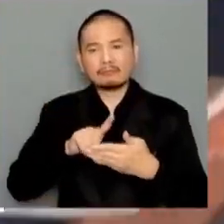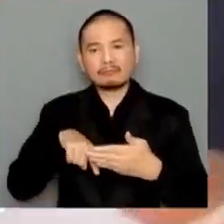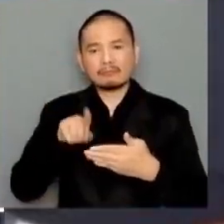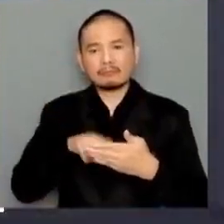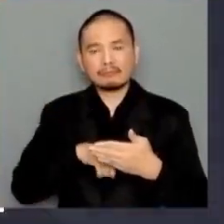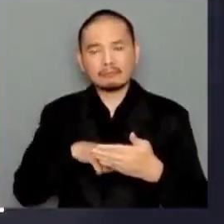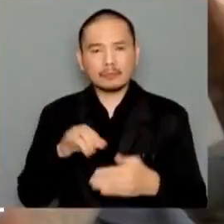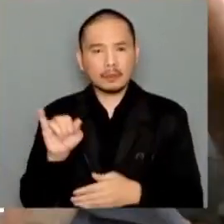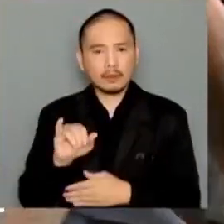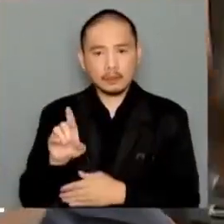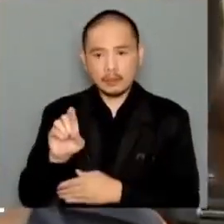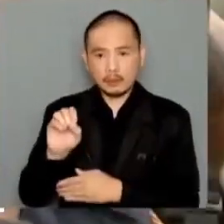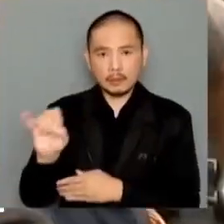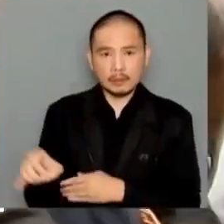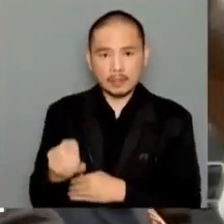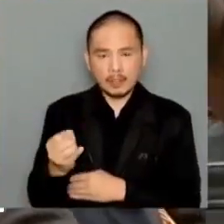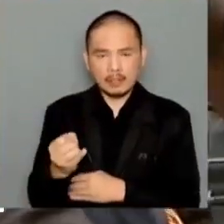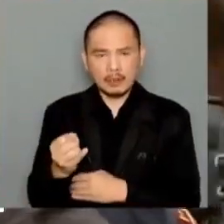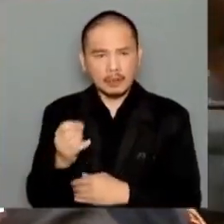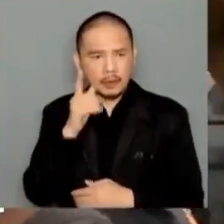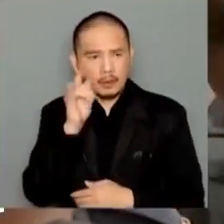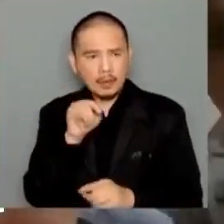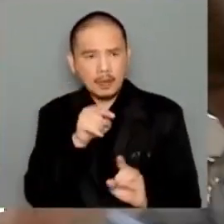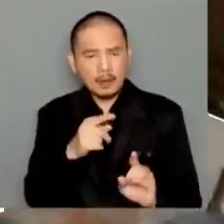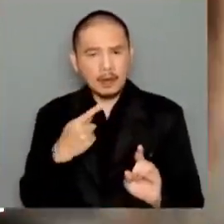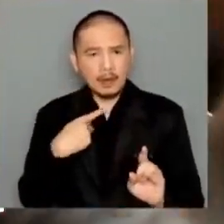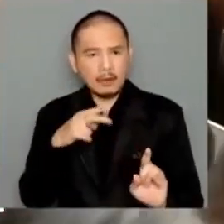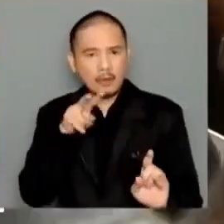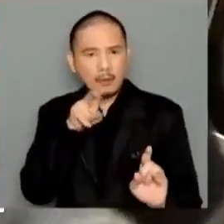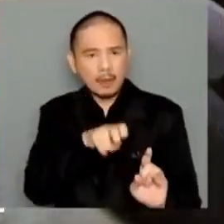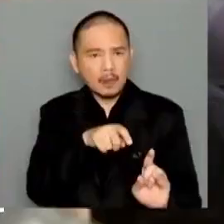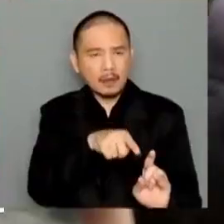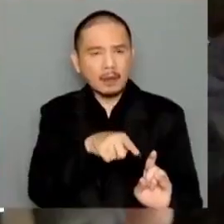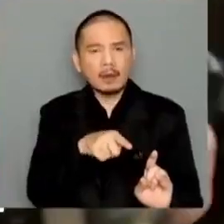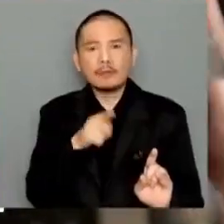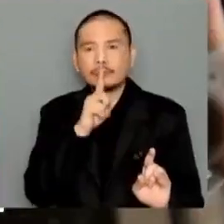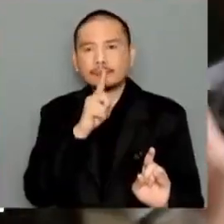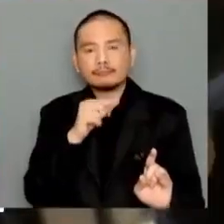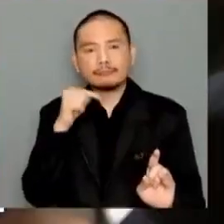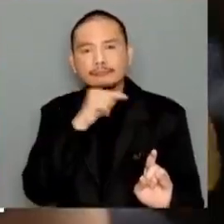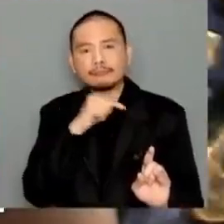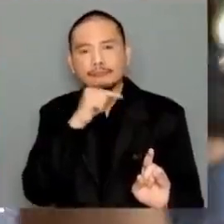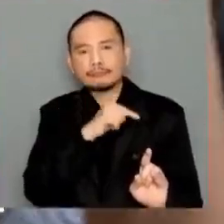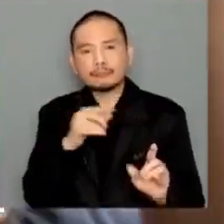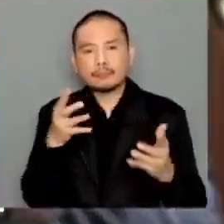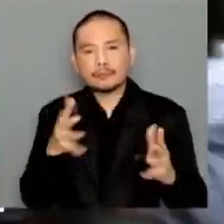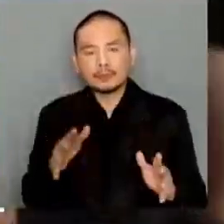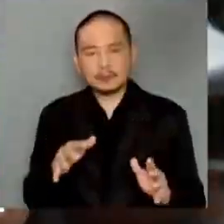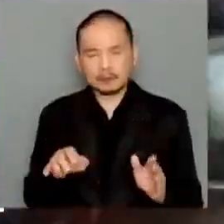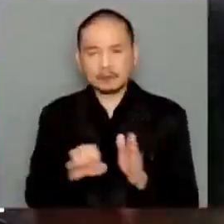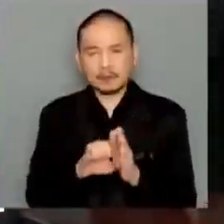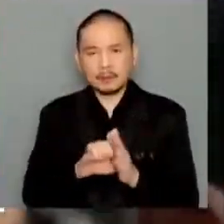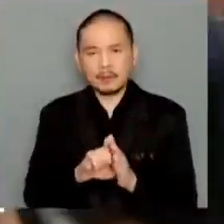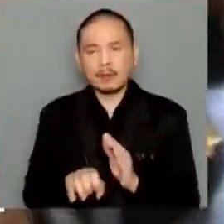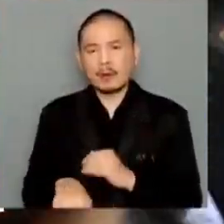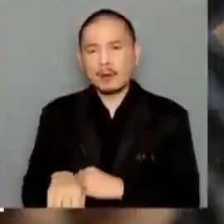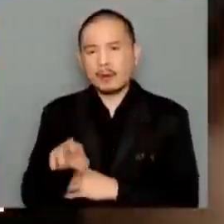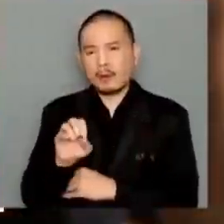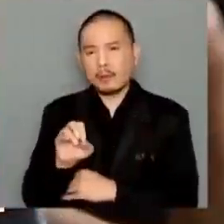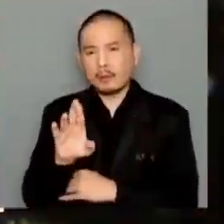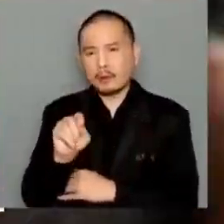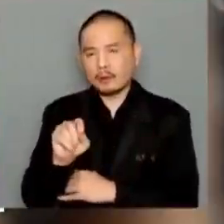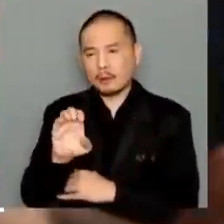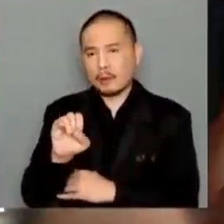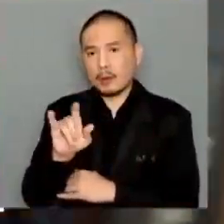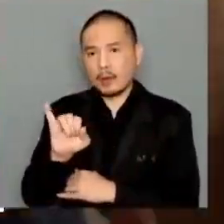as obviously perjured witnesses like convicted drug lord Herbert Colango. But Marcos says ordering the